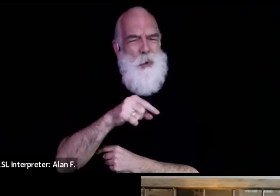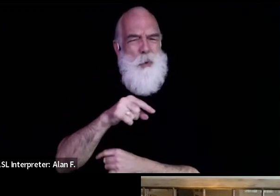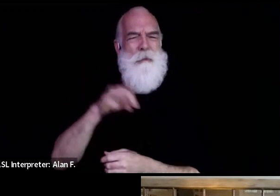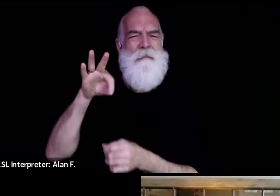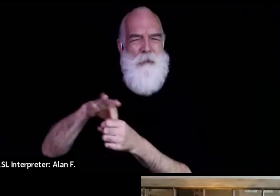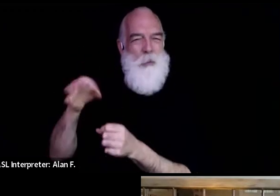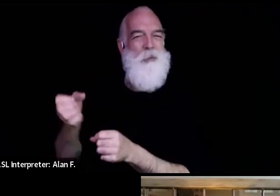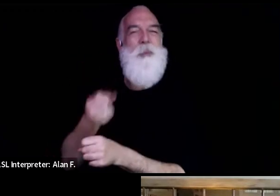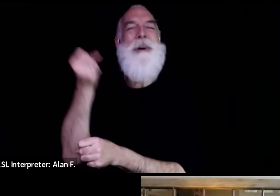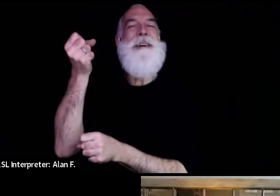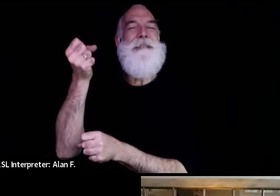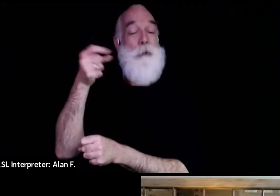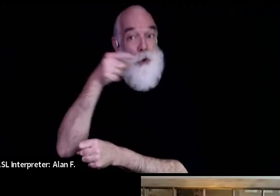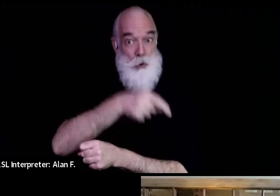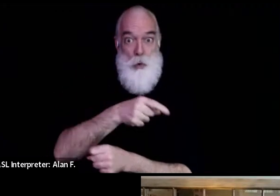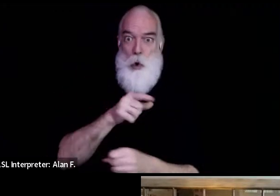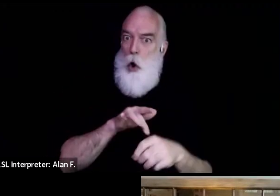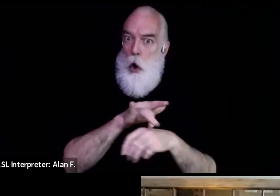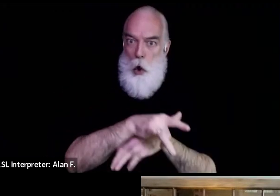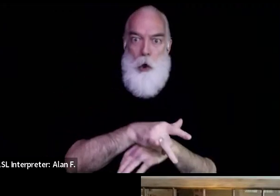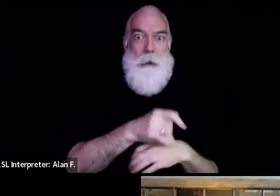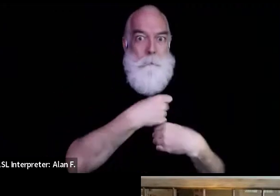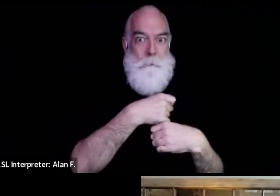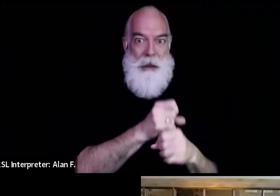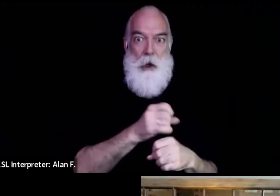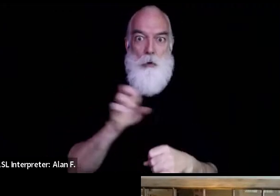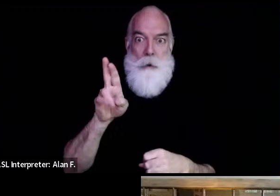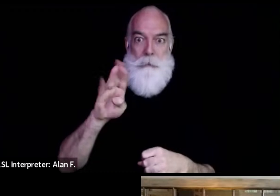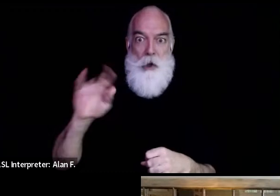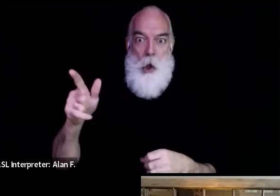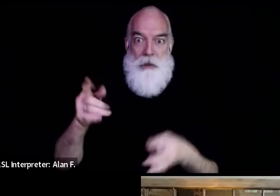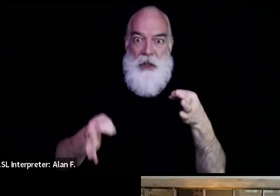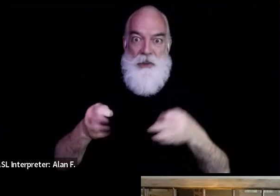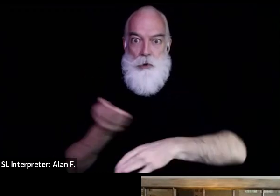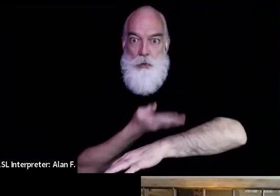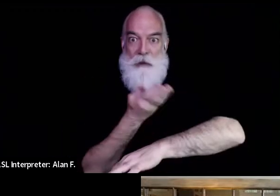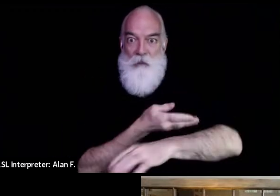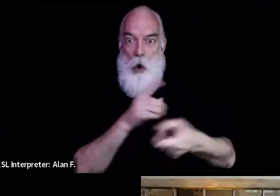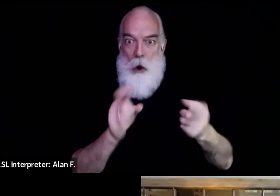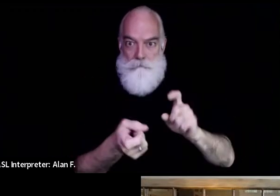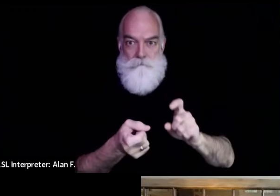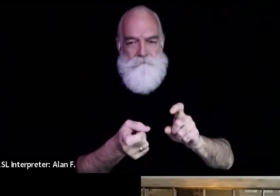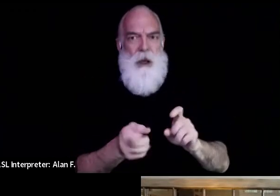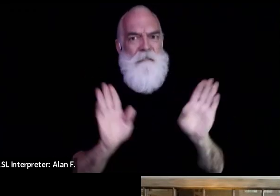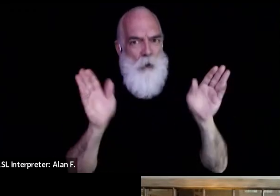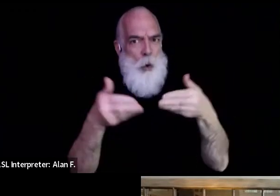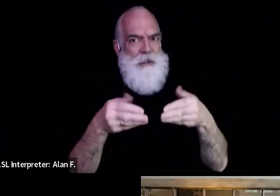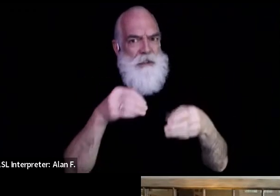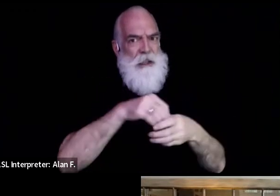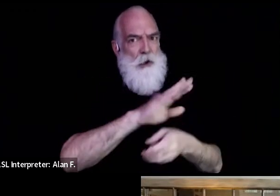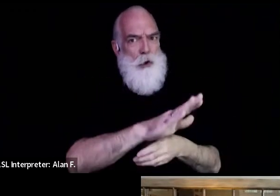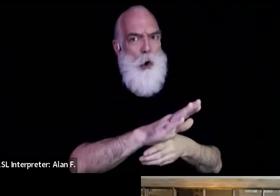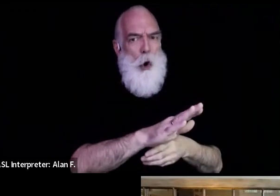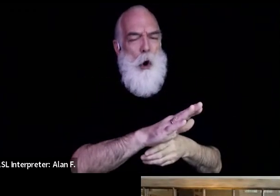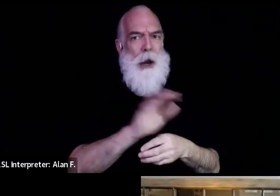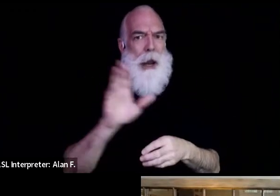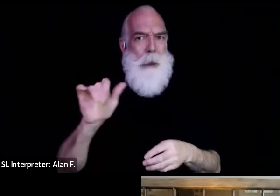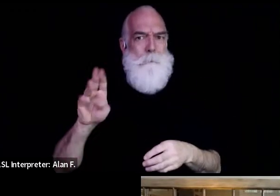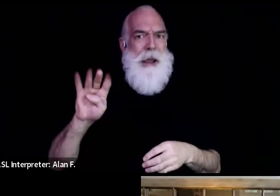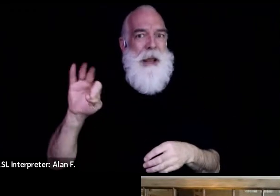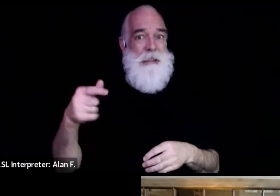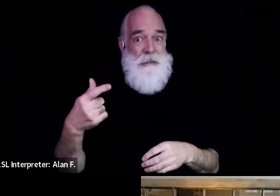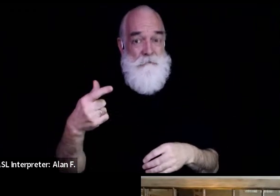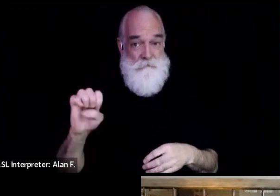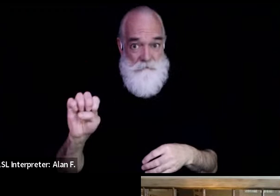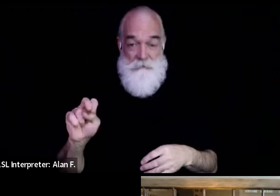made criminal justice reform a focal point for your new administration. Early on, you signed an ordinance to eliminate cash bail for certain offenses. I think that may have been the